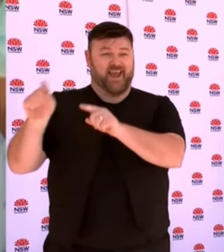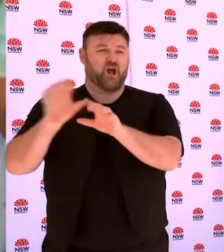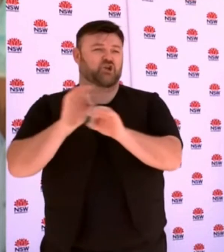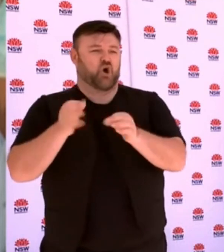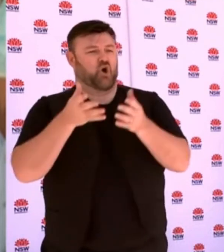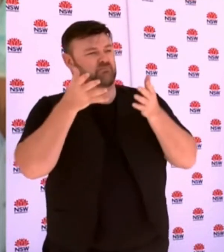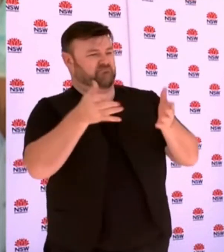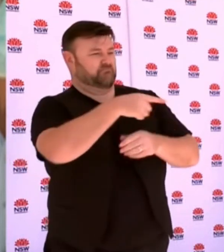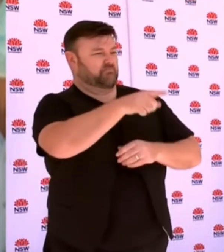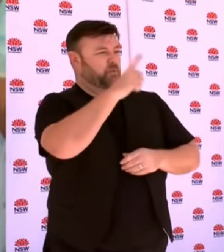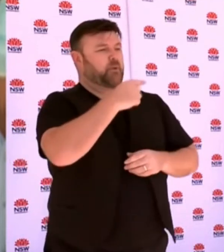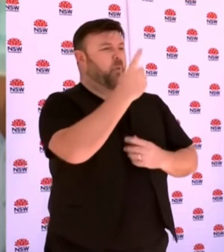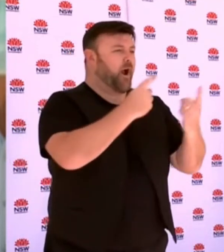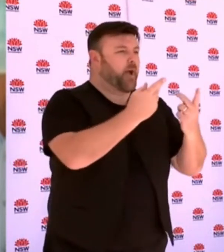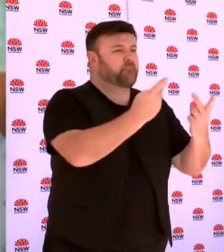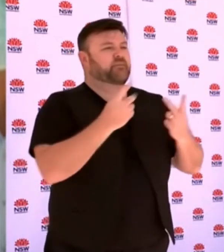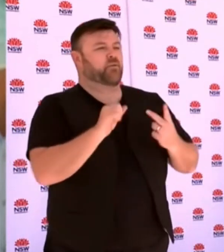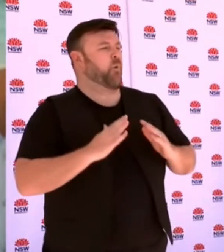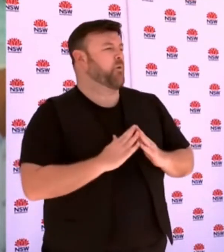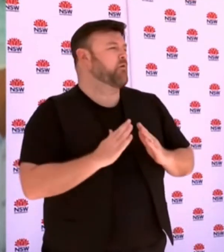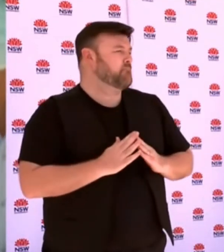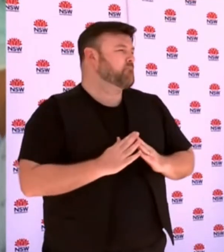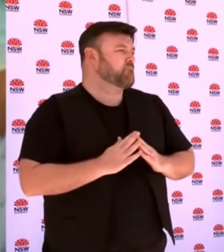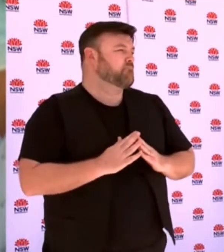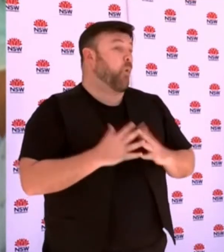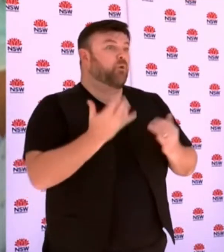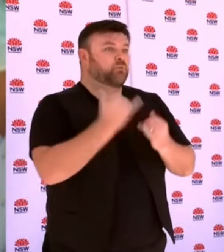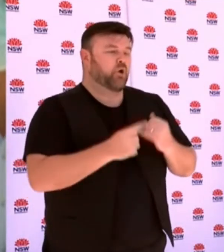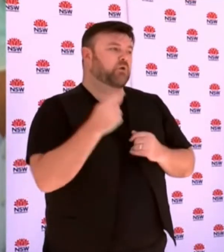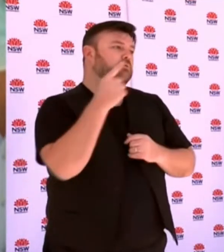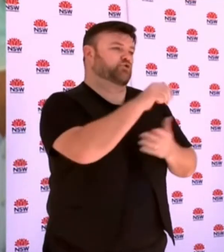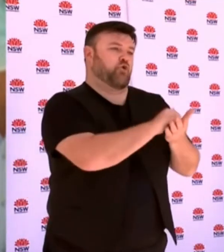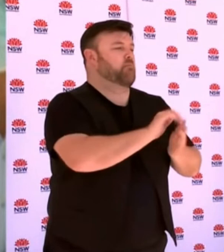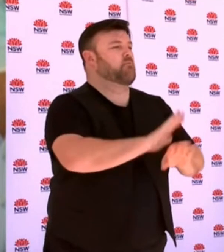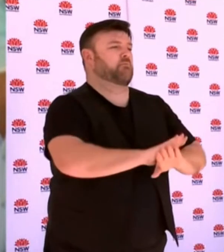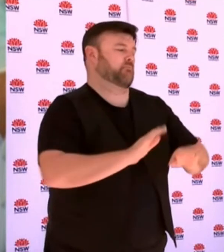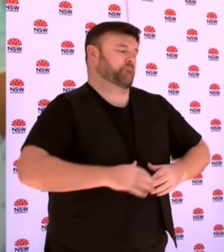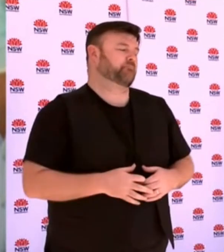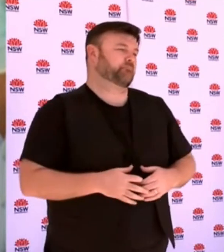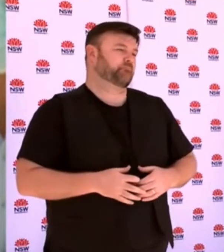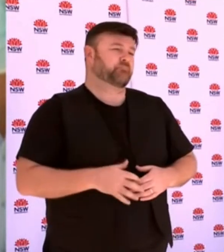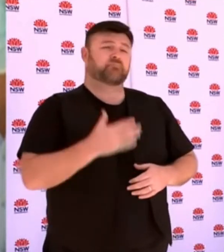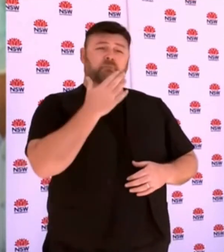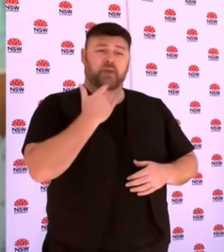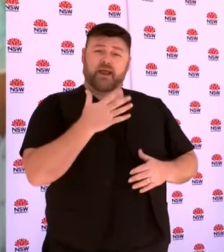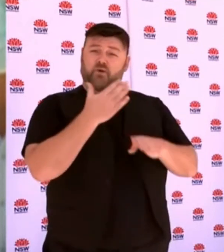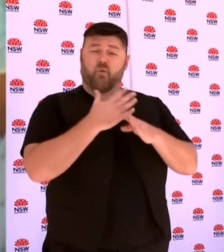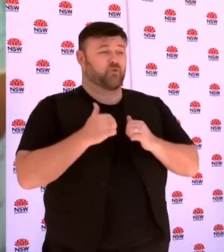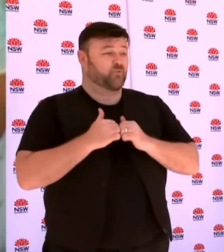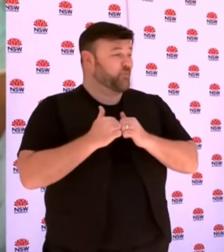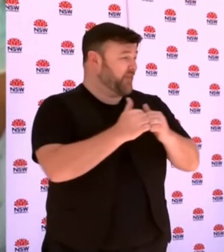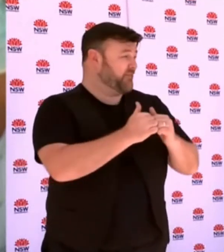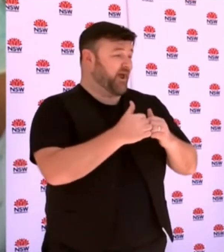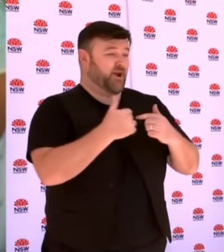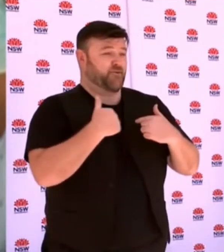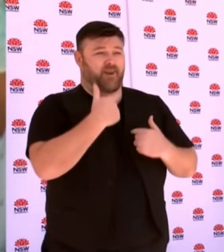your home or think about other more risky activities of going to retail. So if we can all just work together, we are very